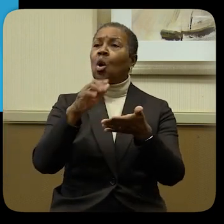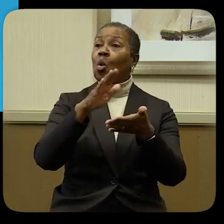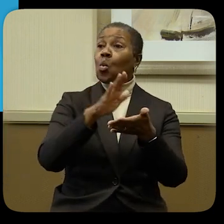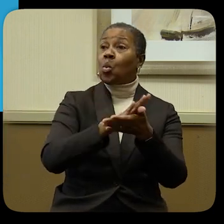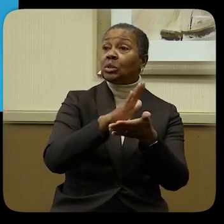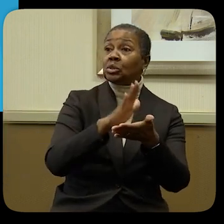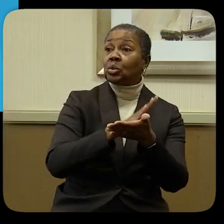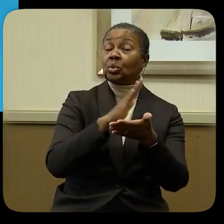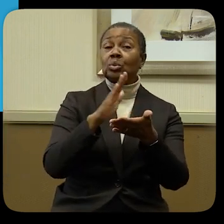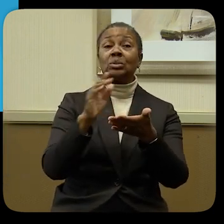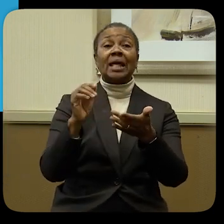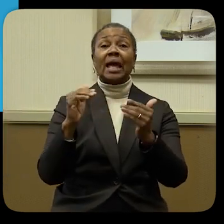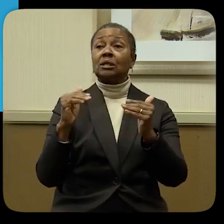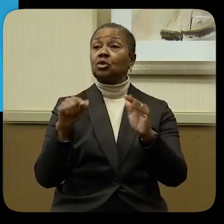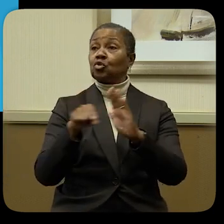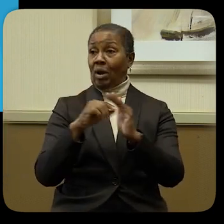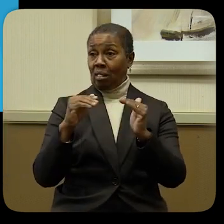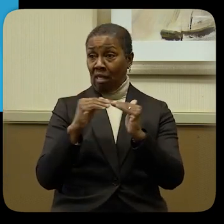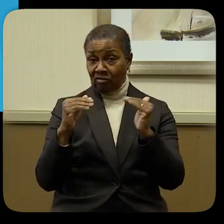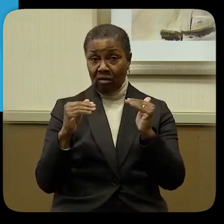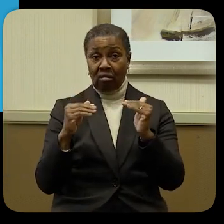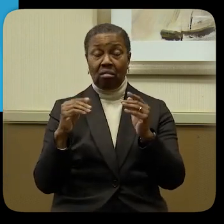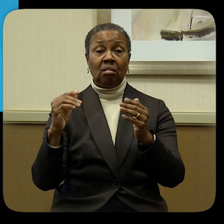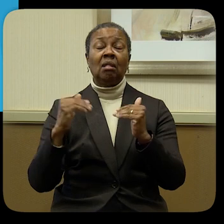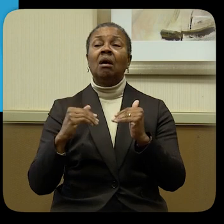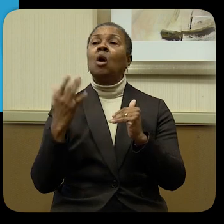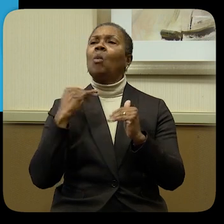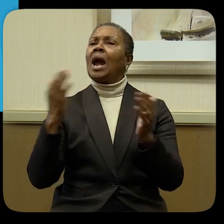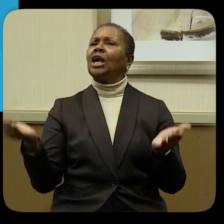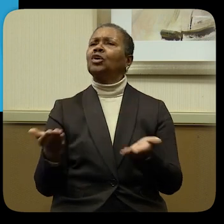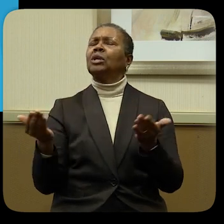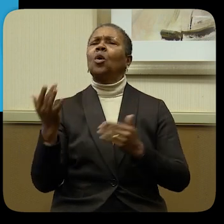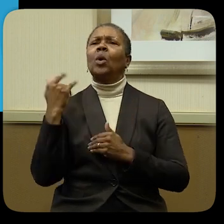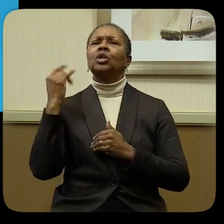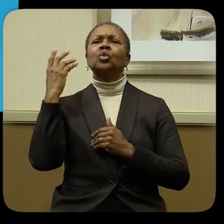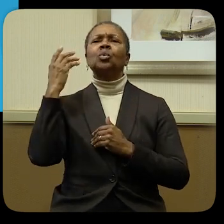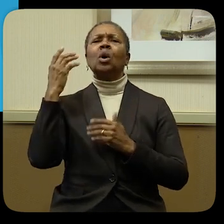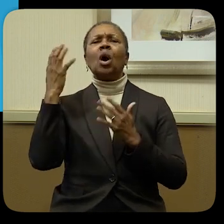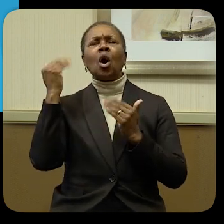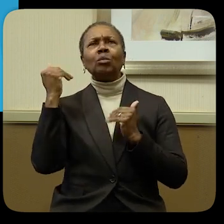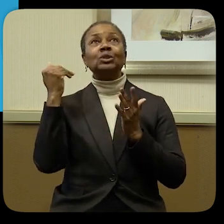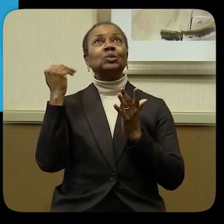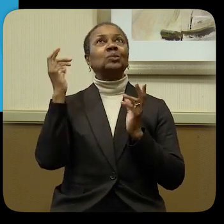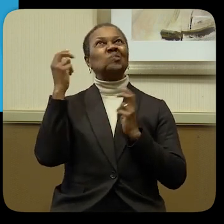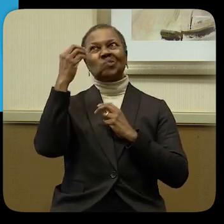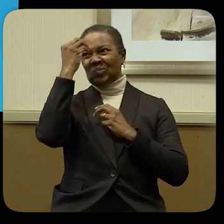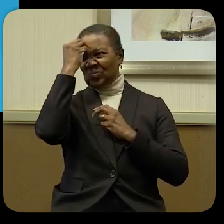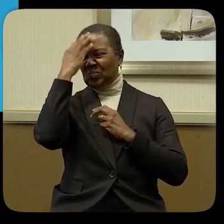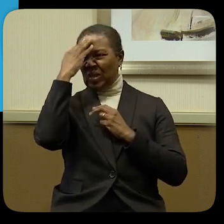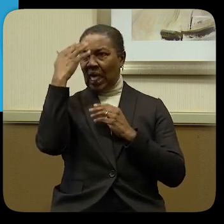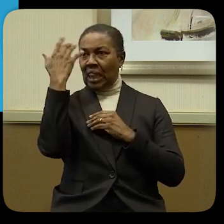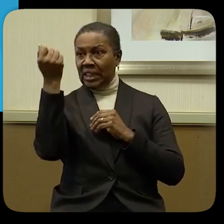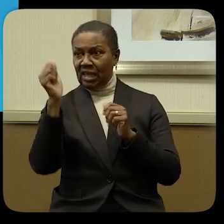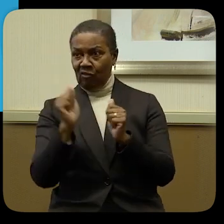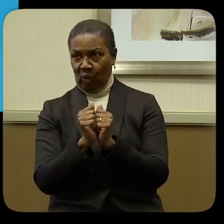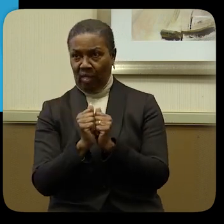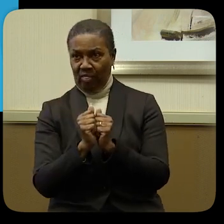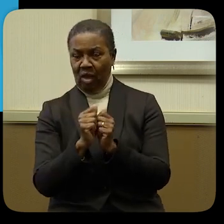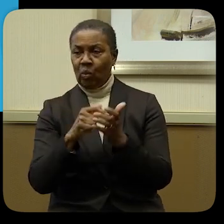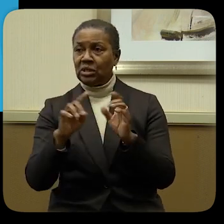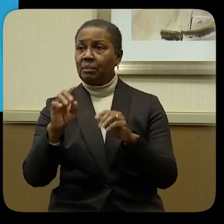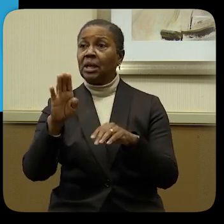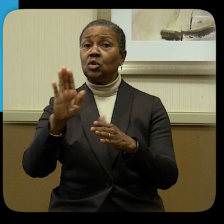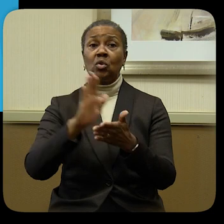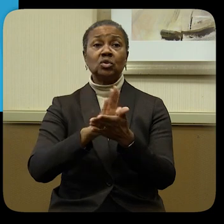and grade level you're affiliated with? And why'd you come today? What do you hope to leave with? What's happening in your school